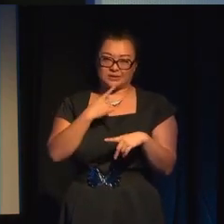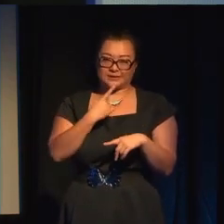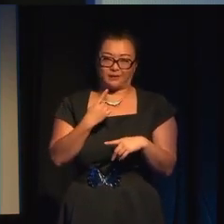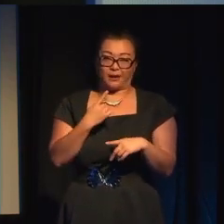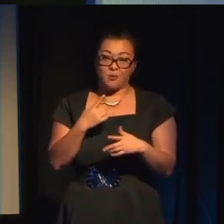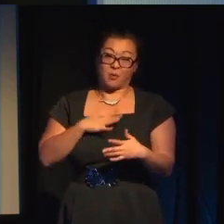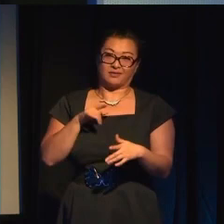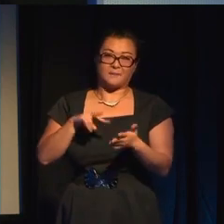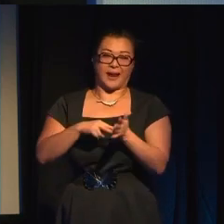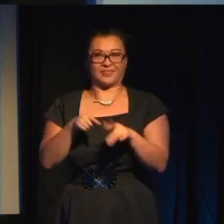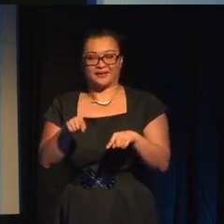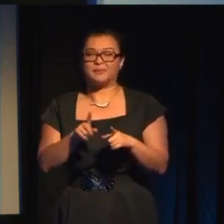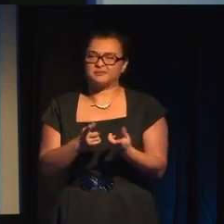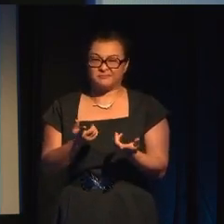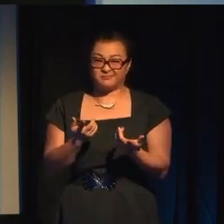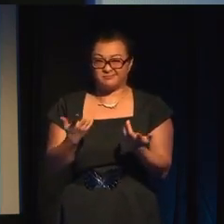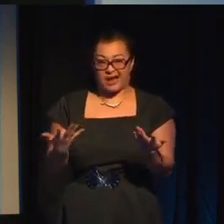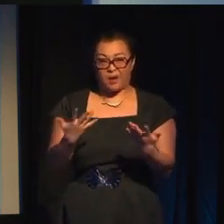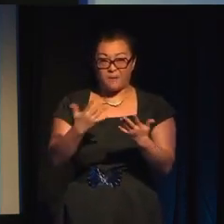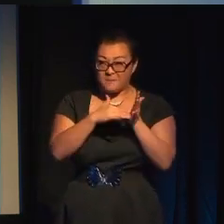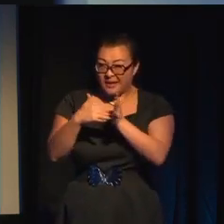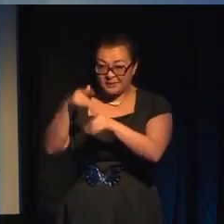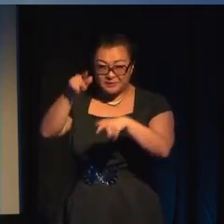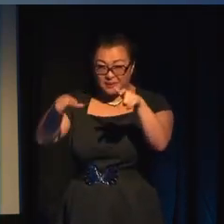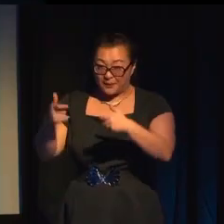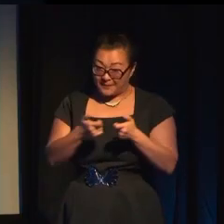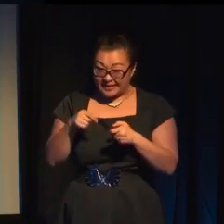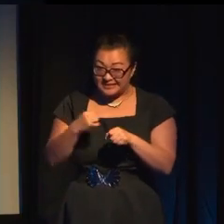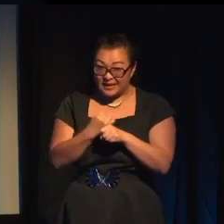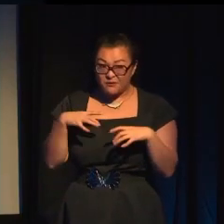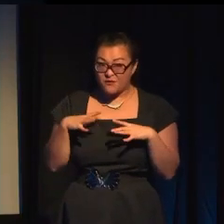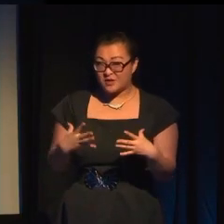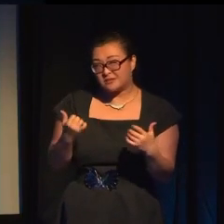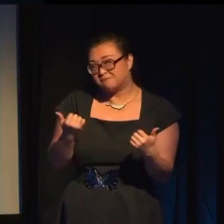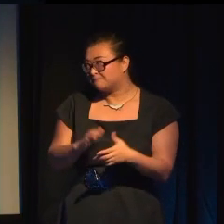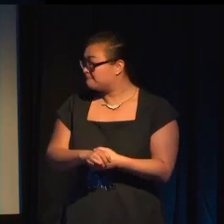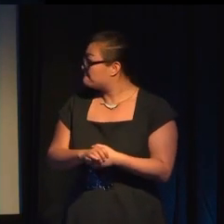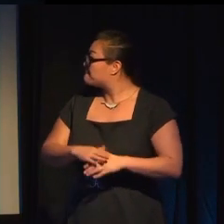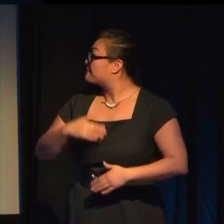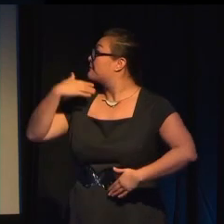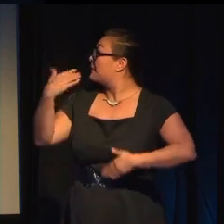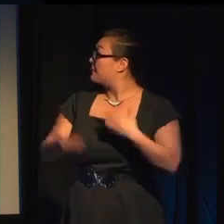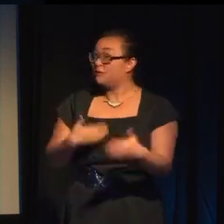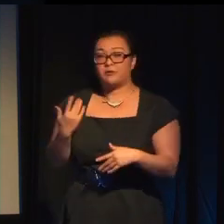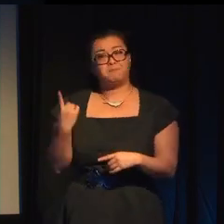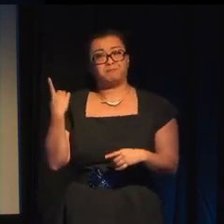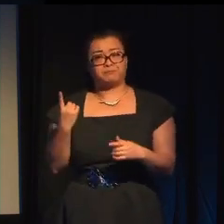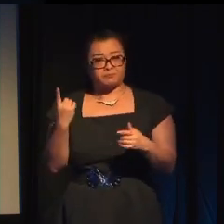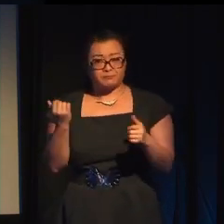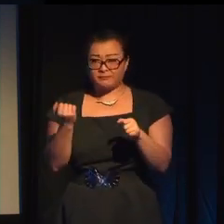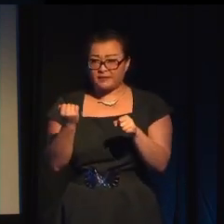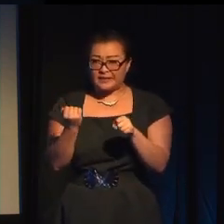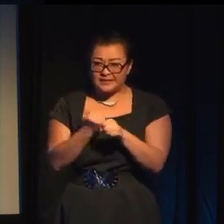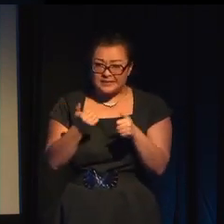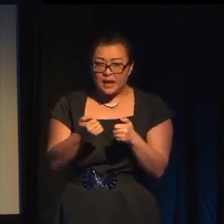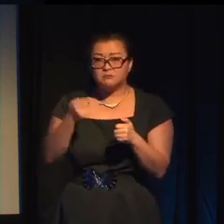for free. So moving rapidly on, Broken Sword, which we're best known for, but abandoned the idea